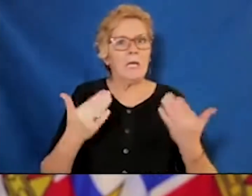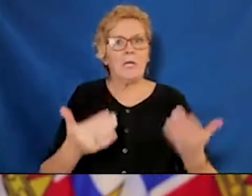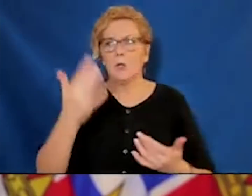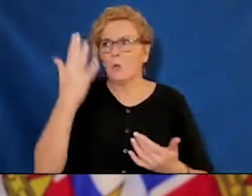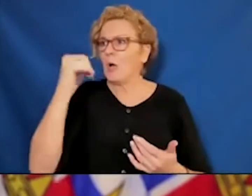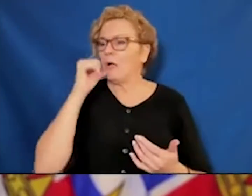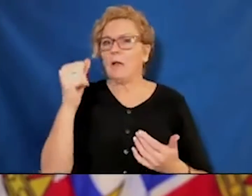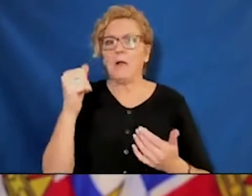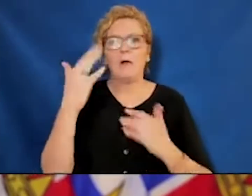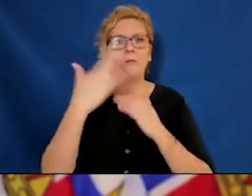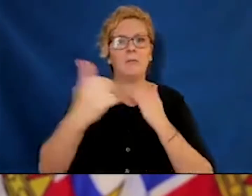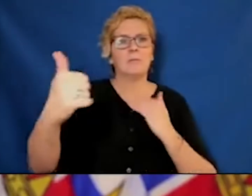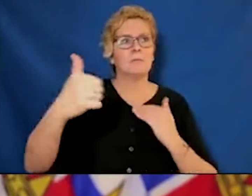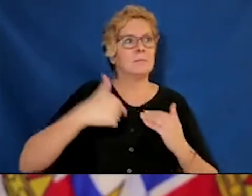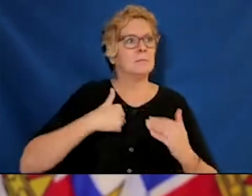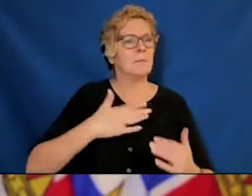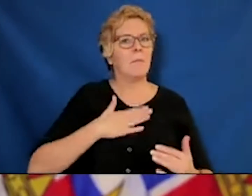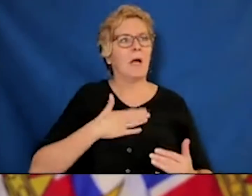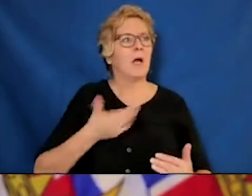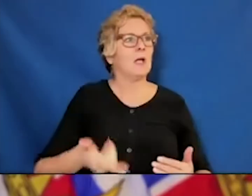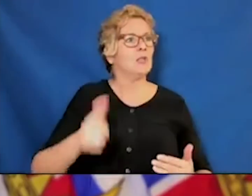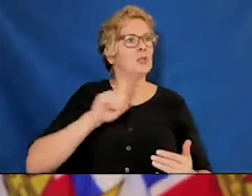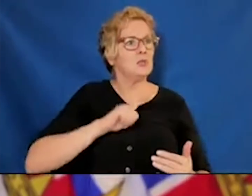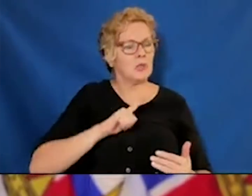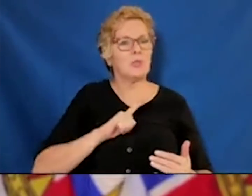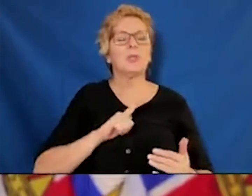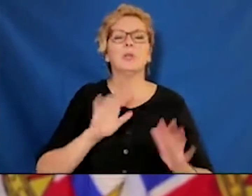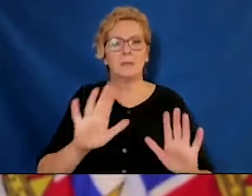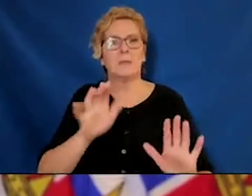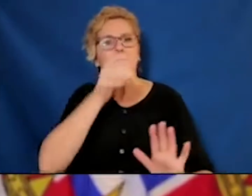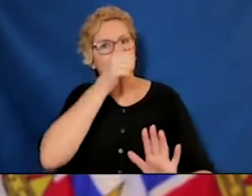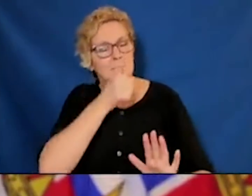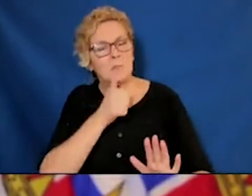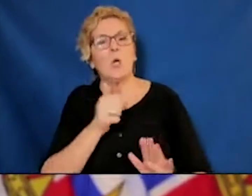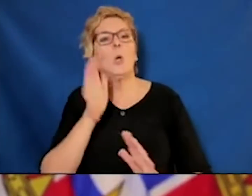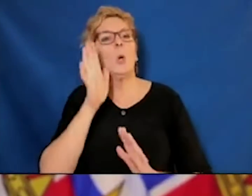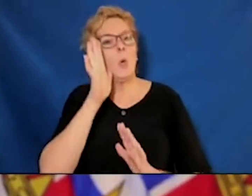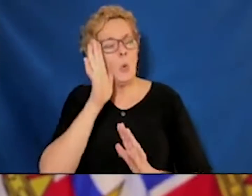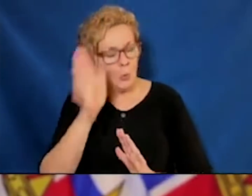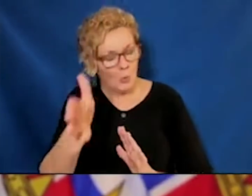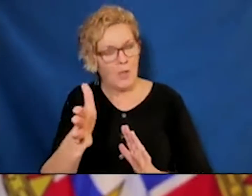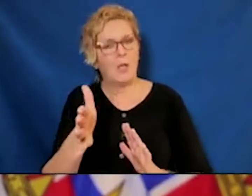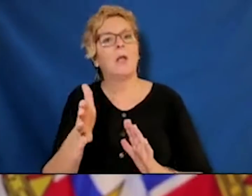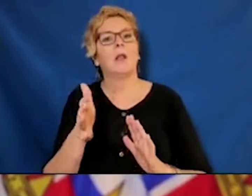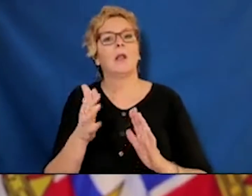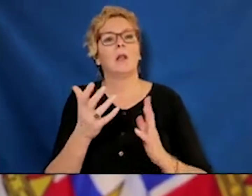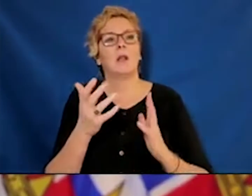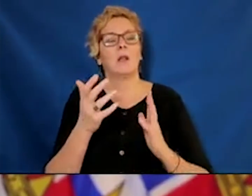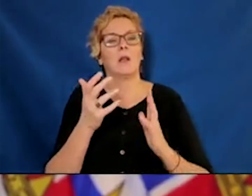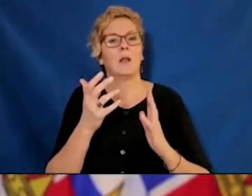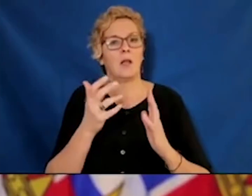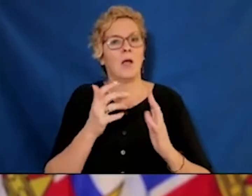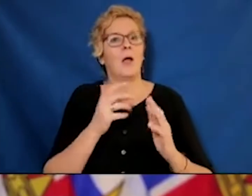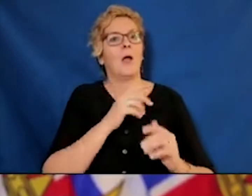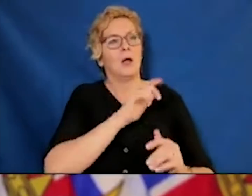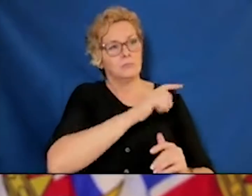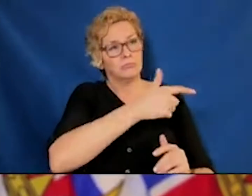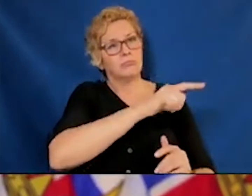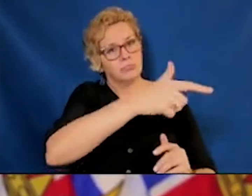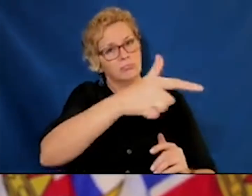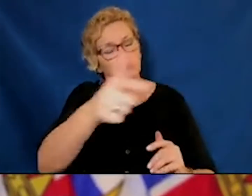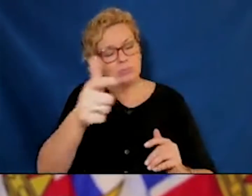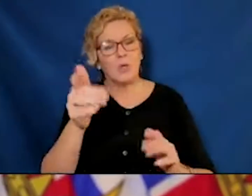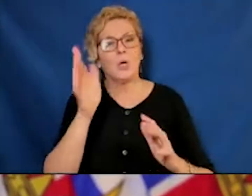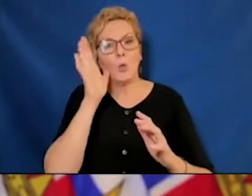across the country. But we will absolutely be looking at our essential workers across the board. We